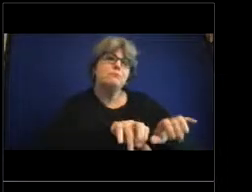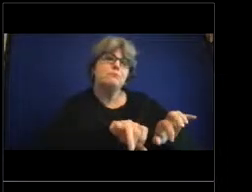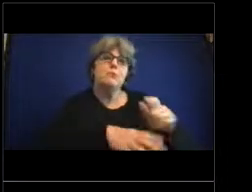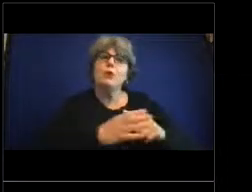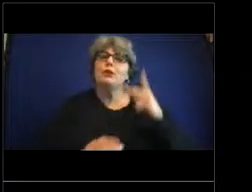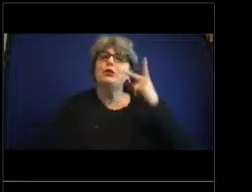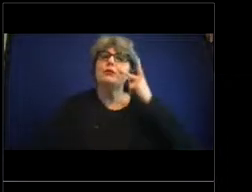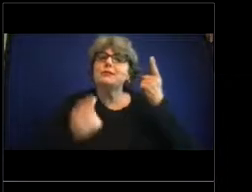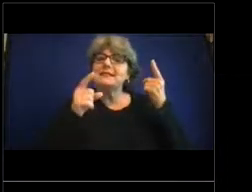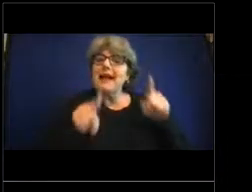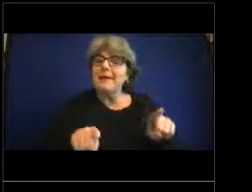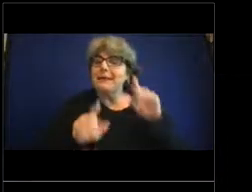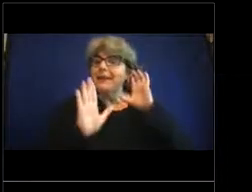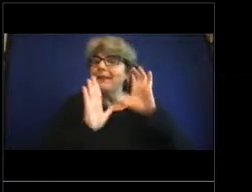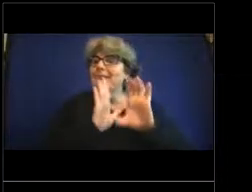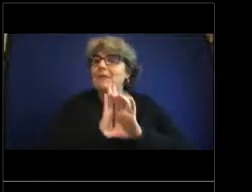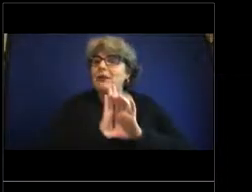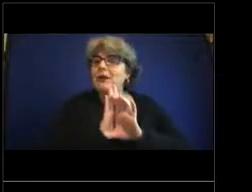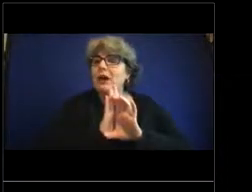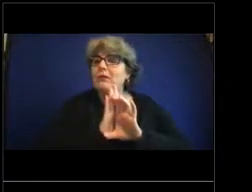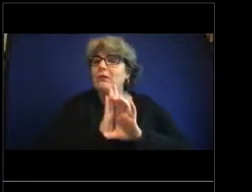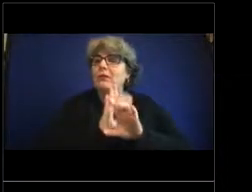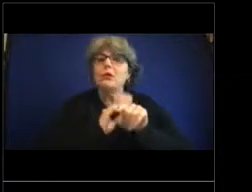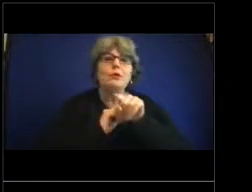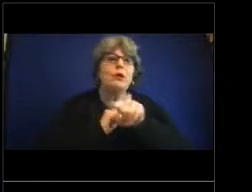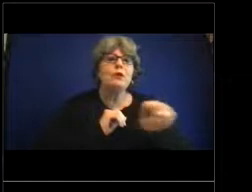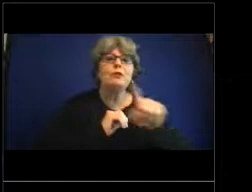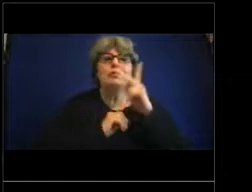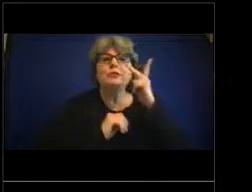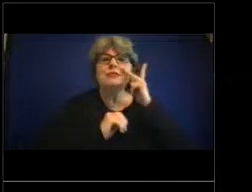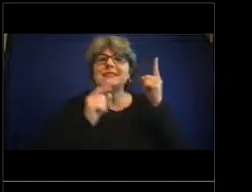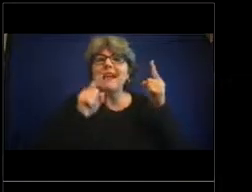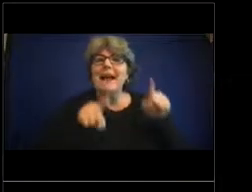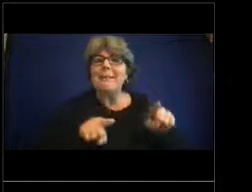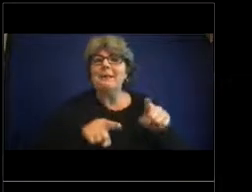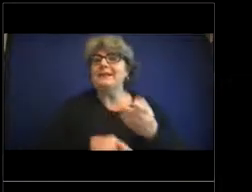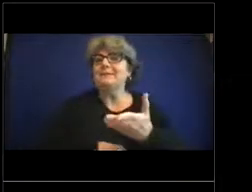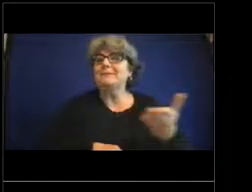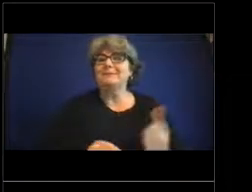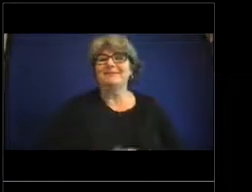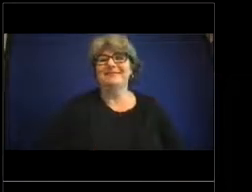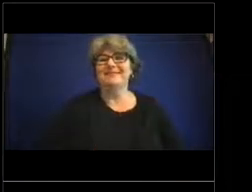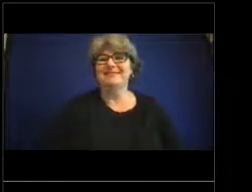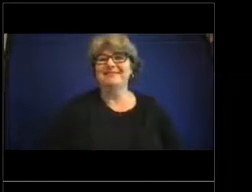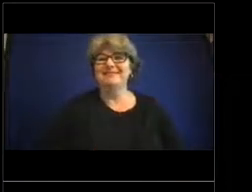is happening in the photo. We want to hear what you see is going on.